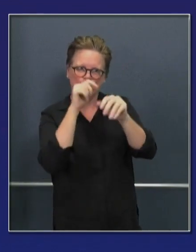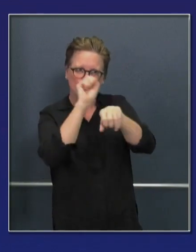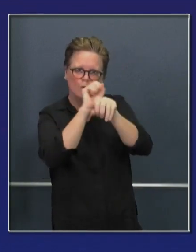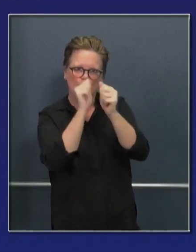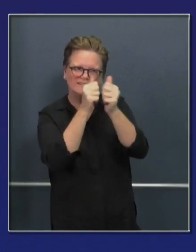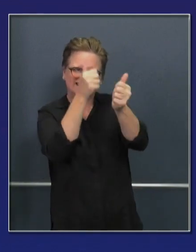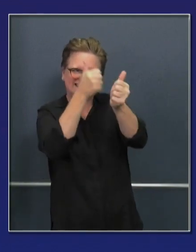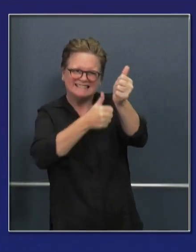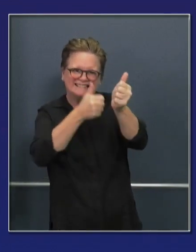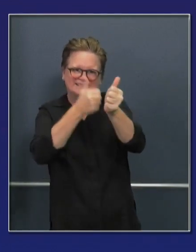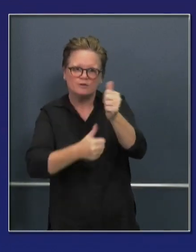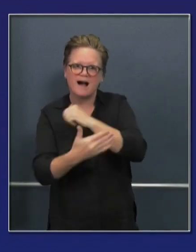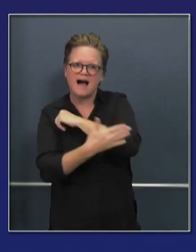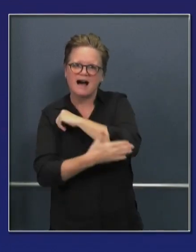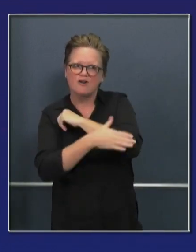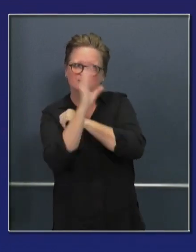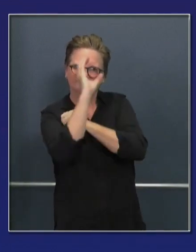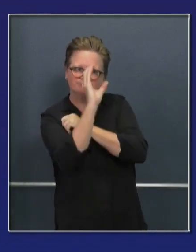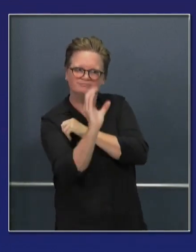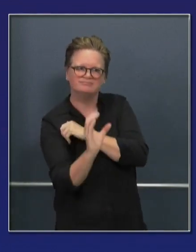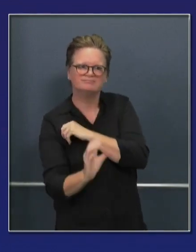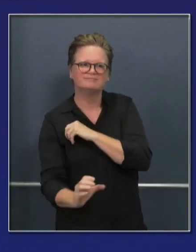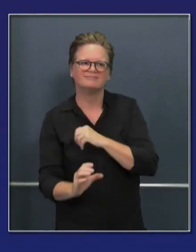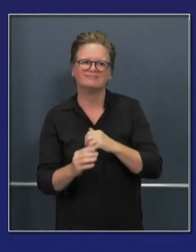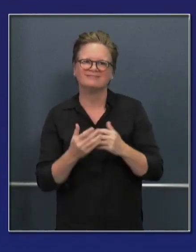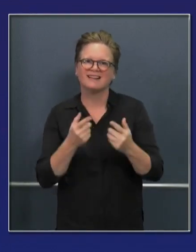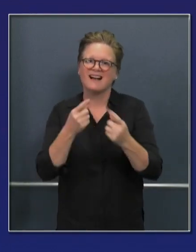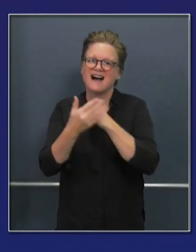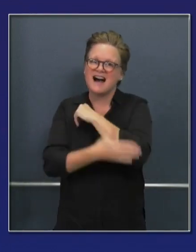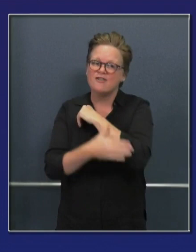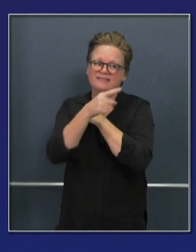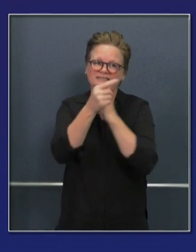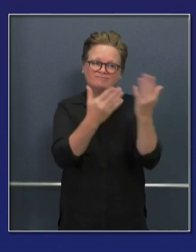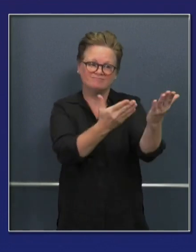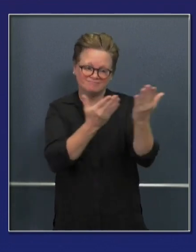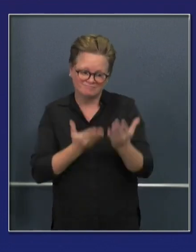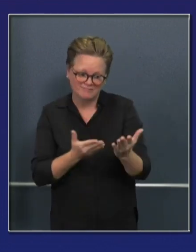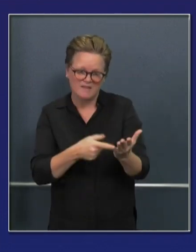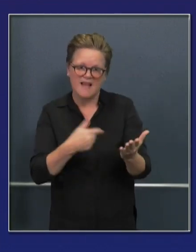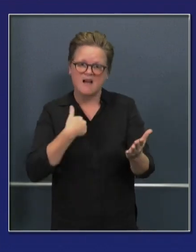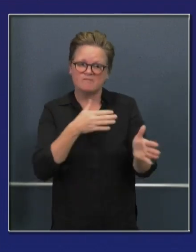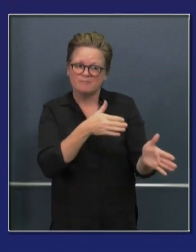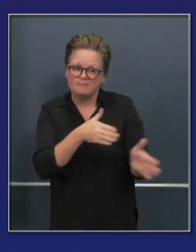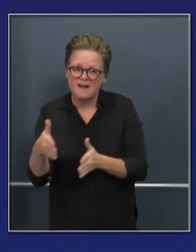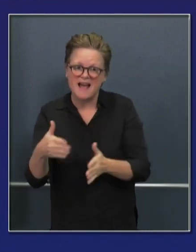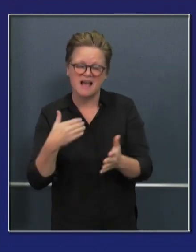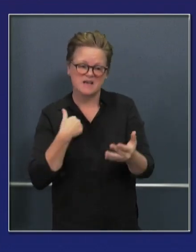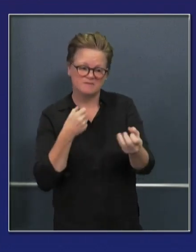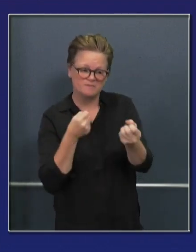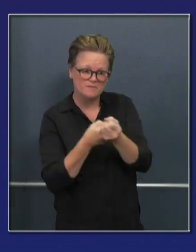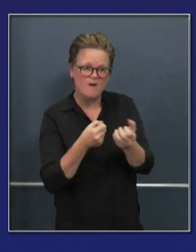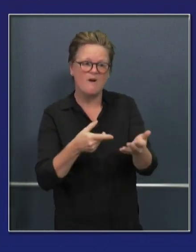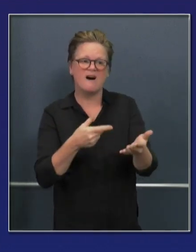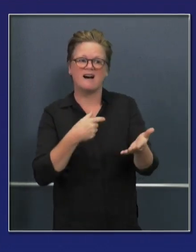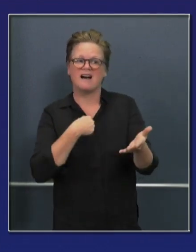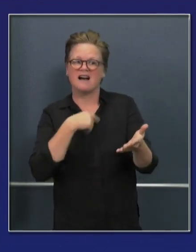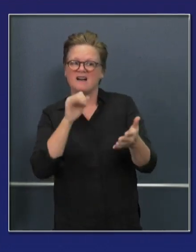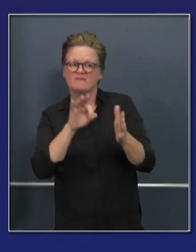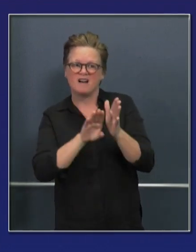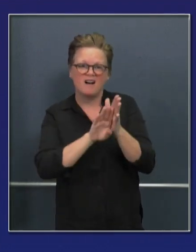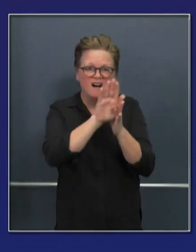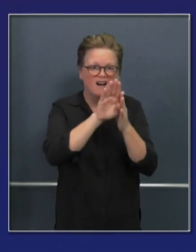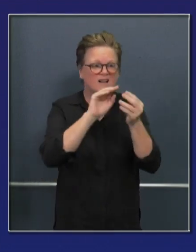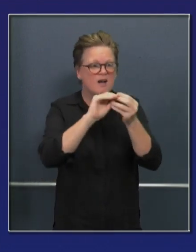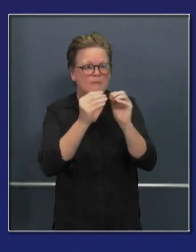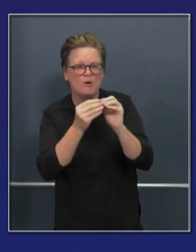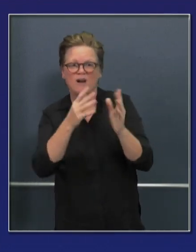attestation process, monitoring that process acutely, providing technical assistance, providing support, human resource,